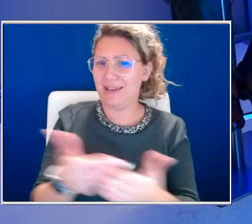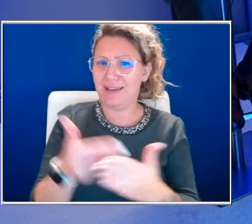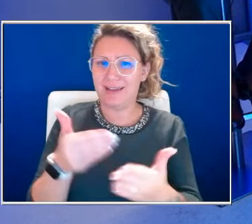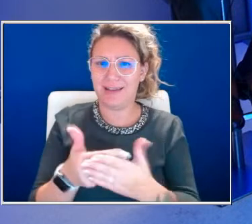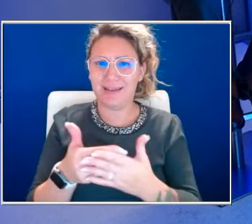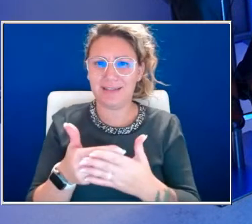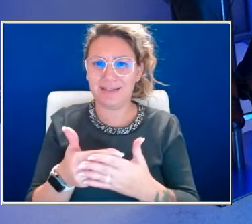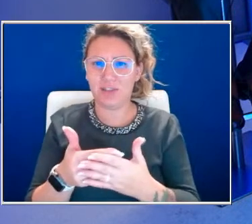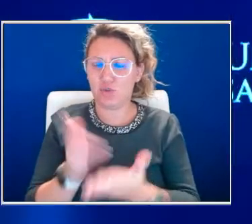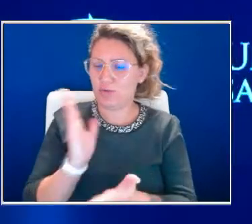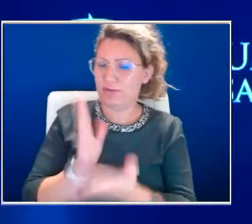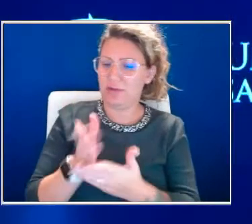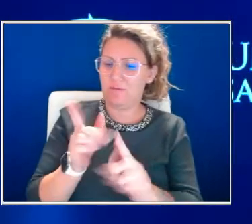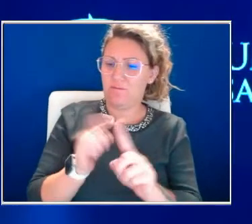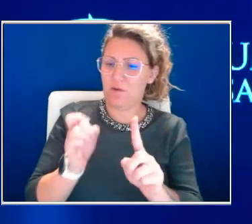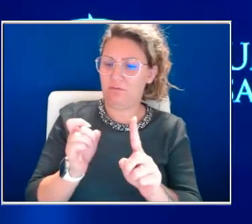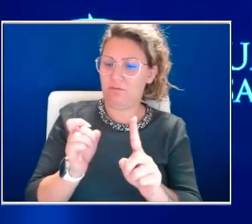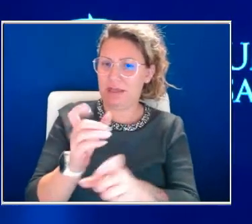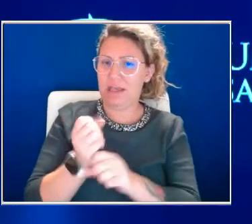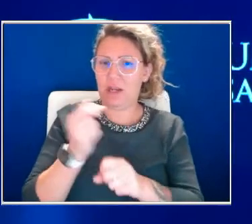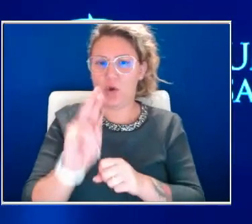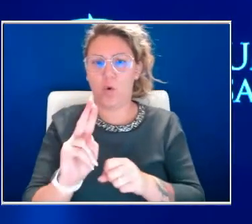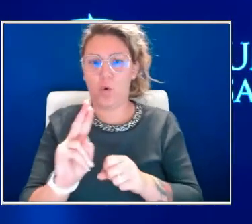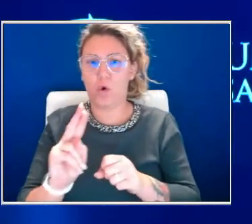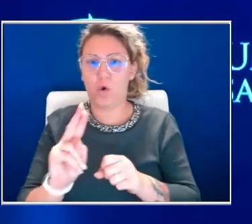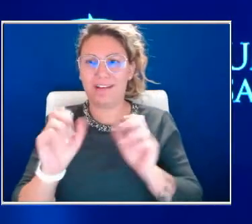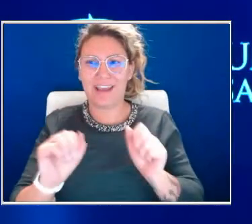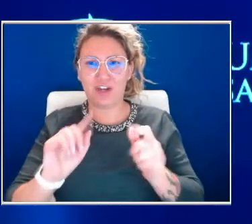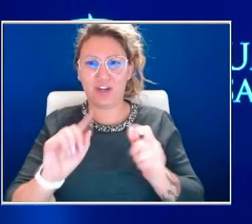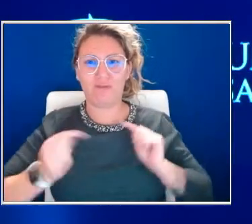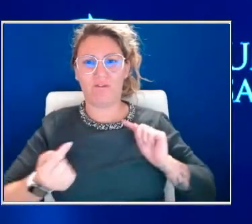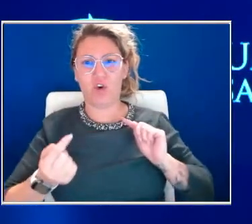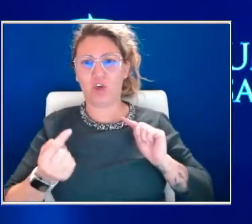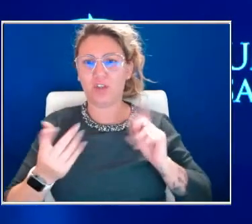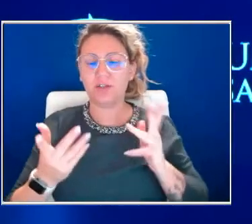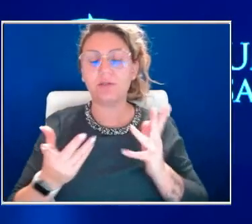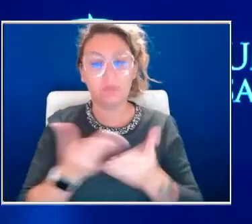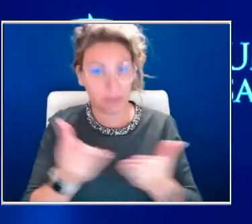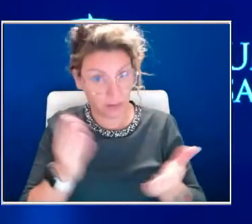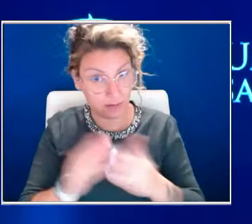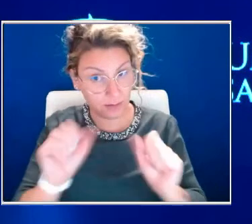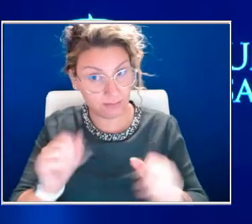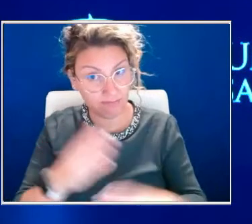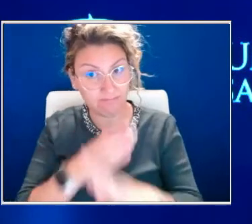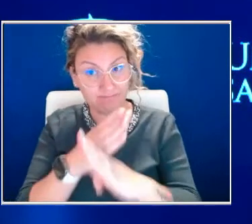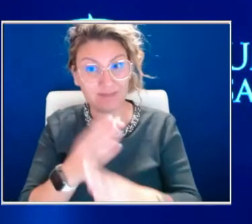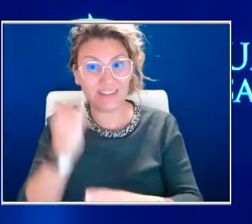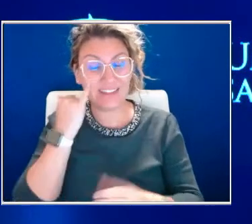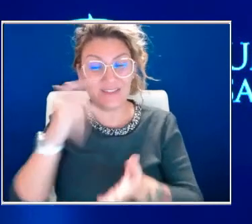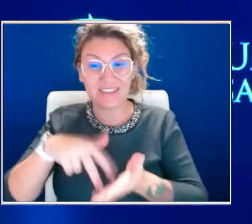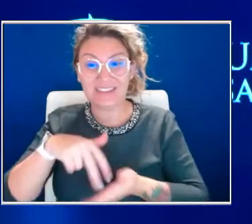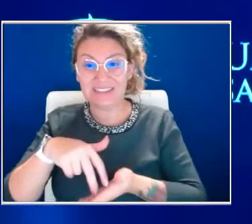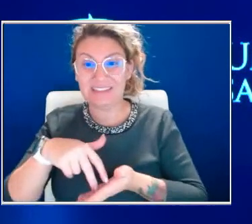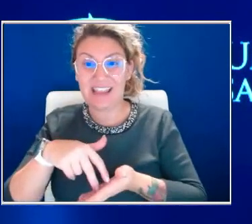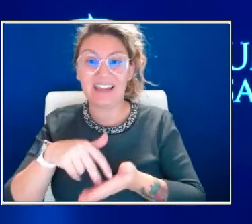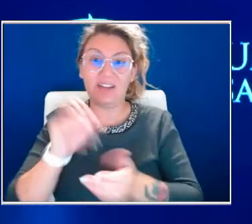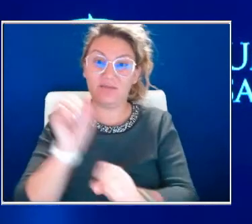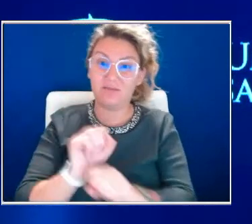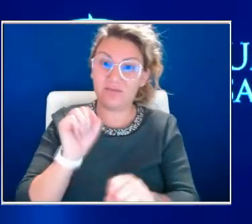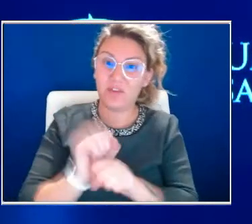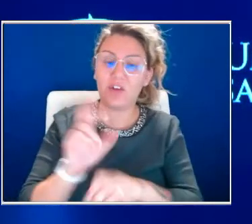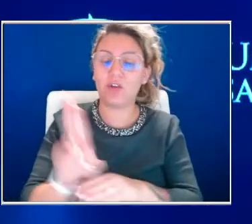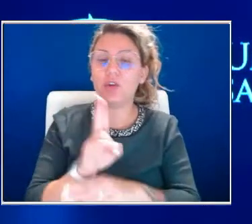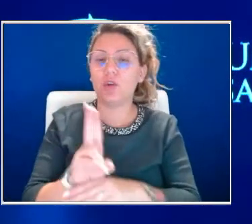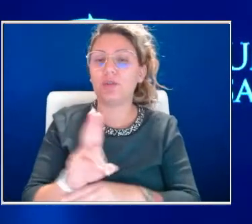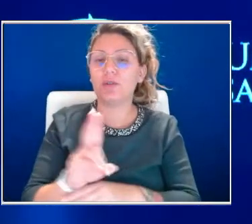reversible? Yeah, there are some things that you can do to help prevent them. If you have a standing occupation, certainly wearing compression stockings